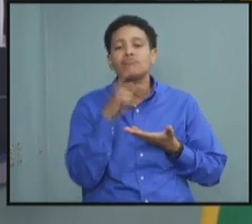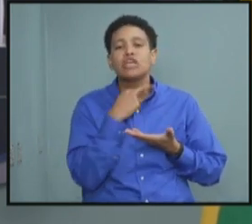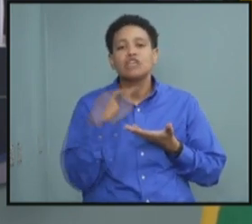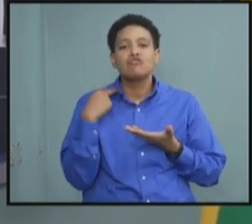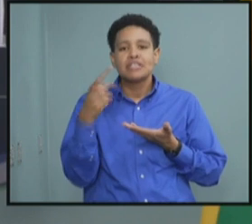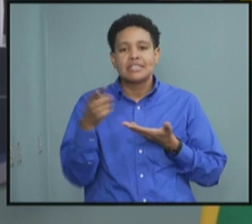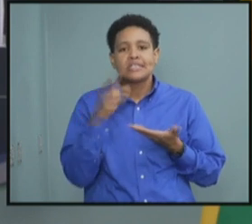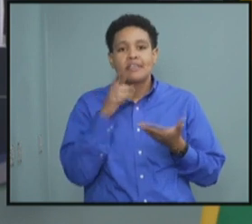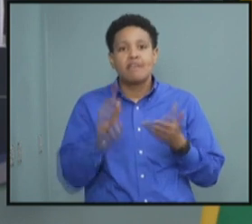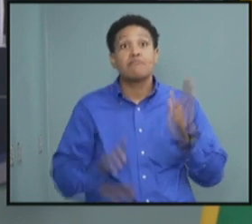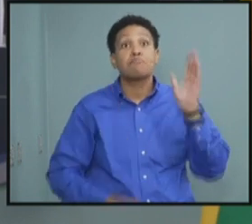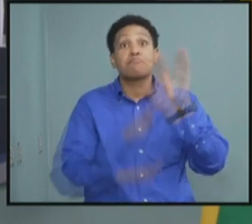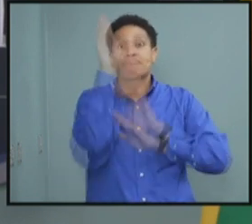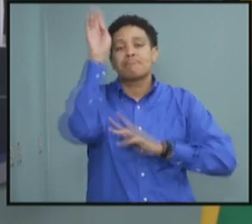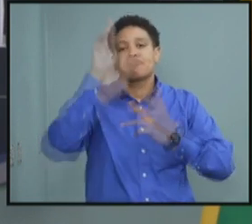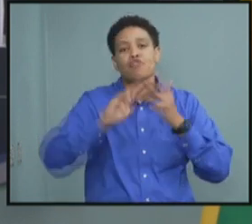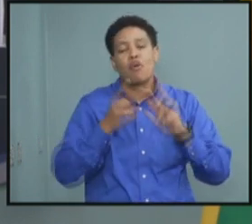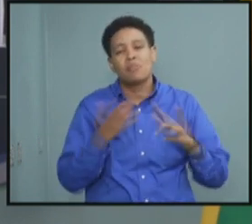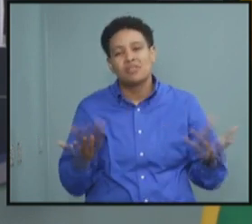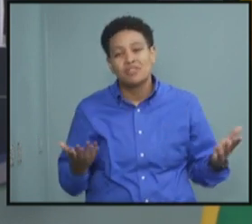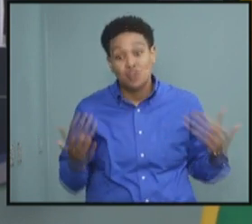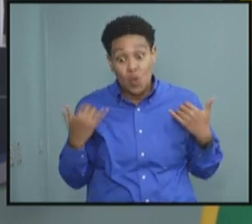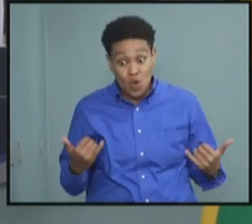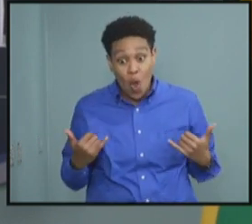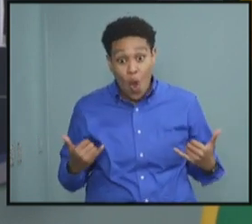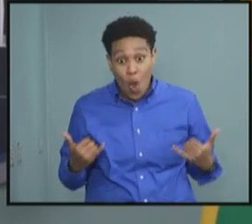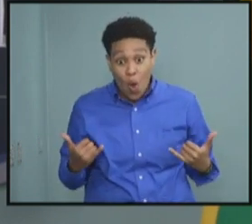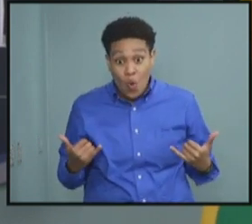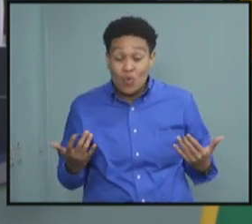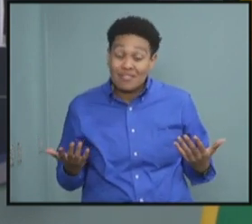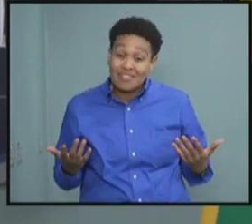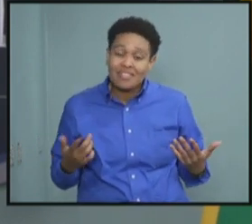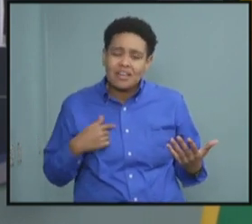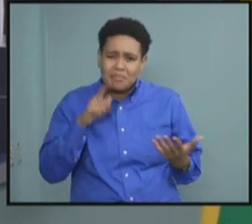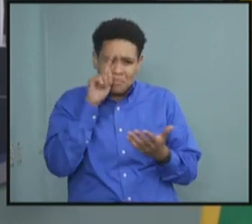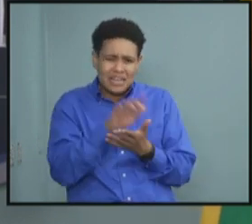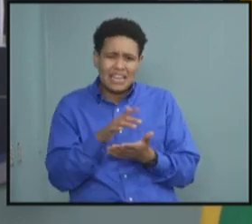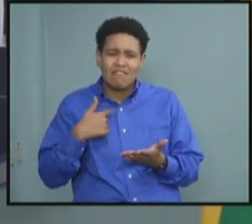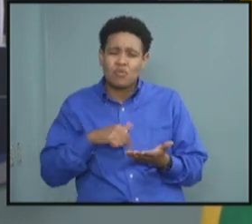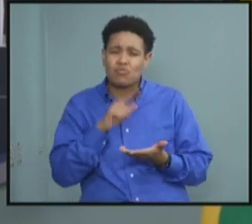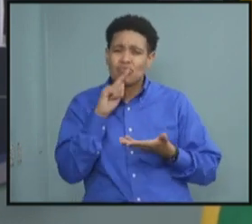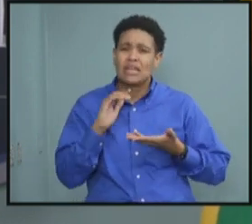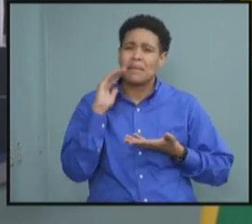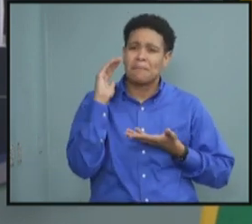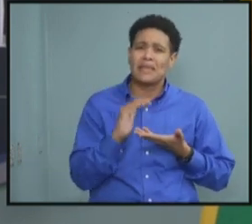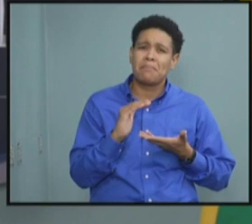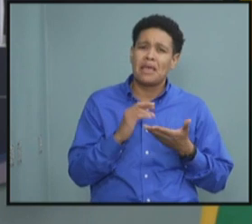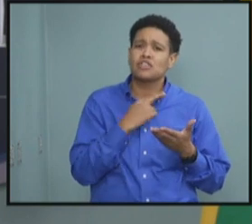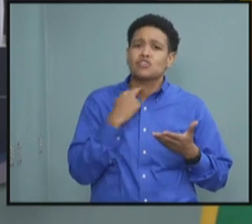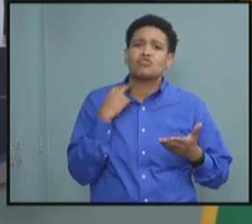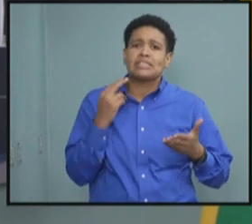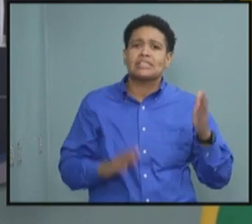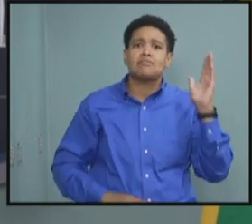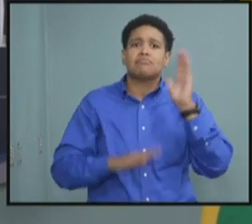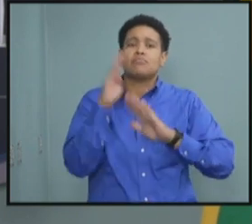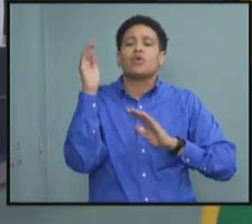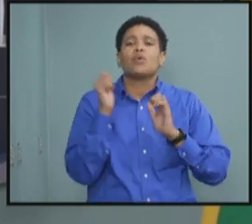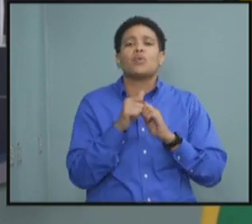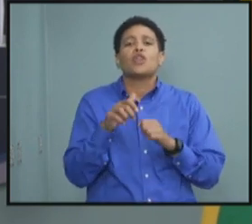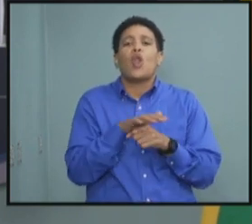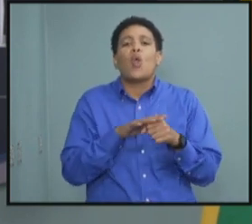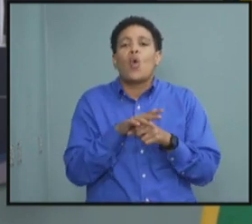risk of a spike. So as it is right now, I believe we have minimized the risk of a spike with the